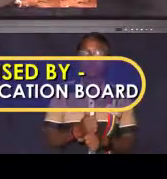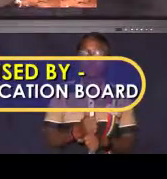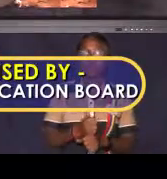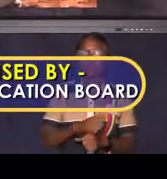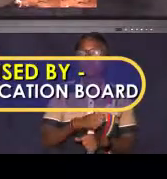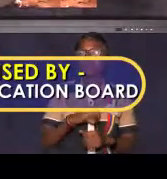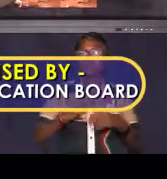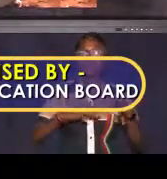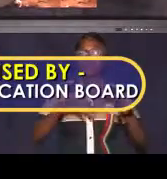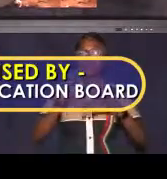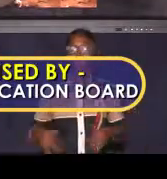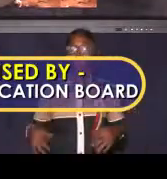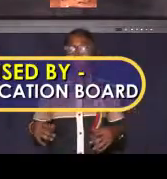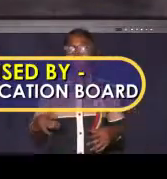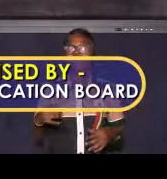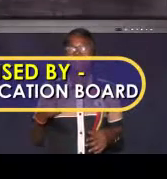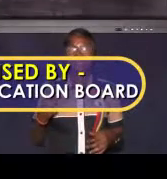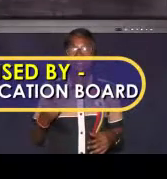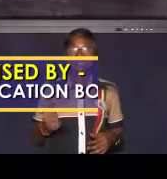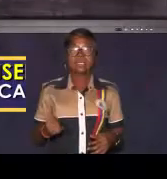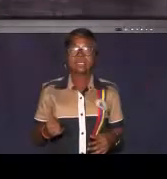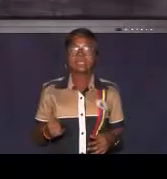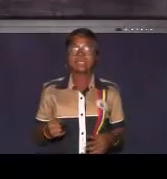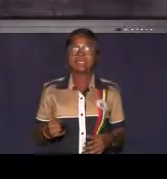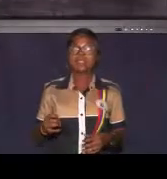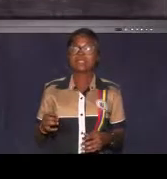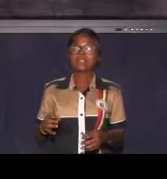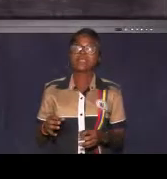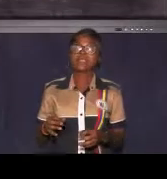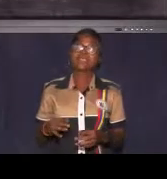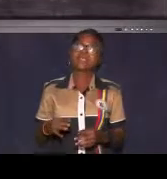need to use cement. Now let's look at